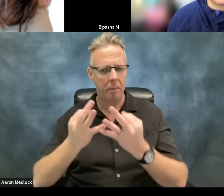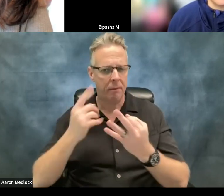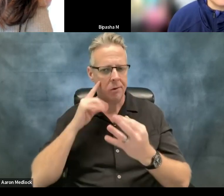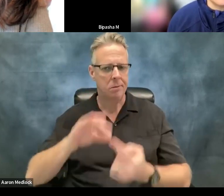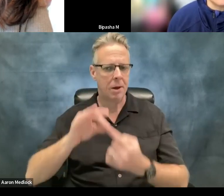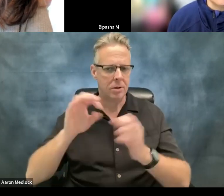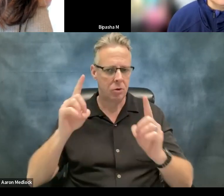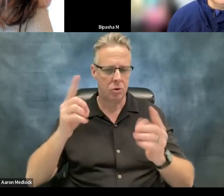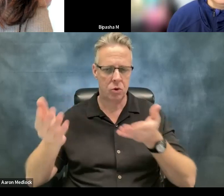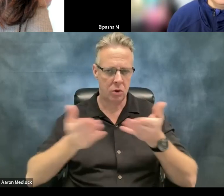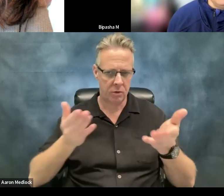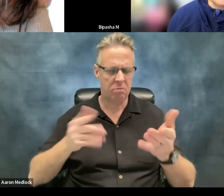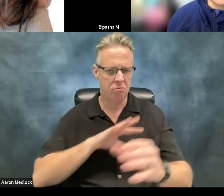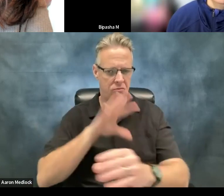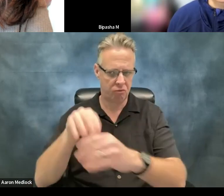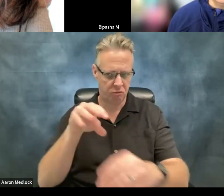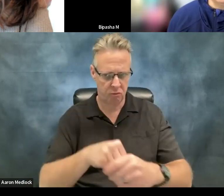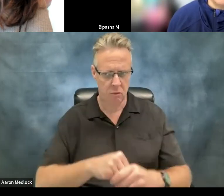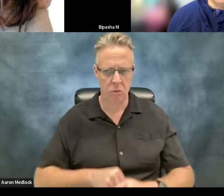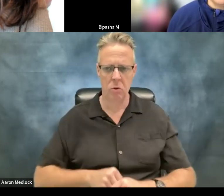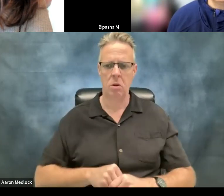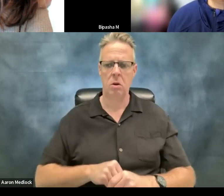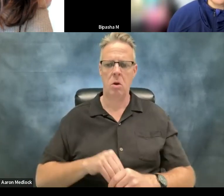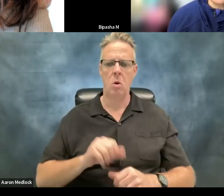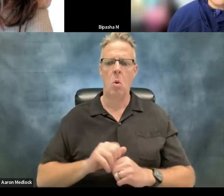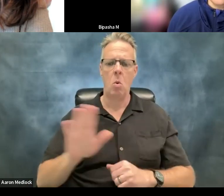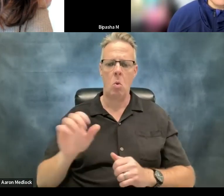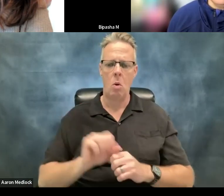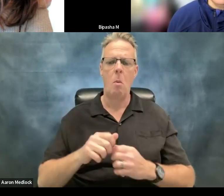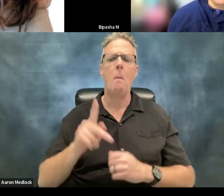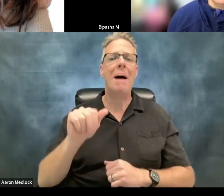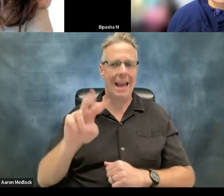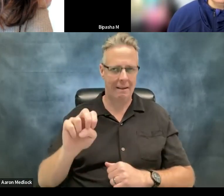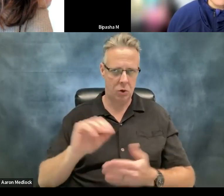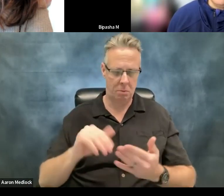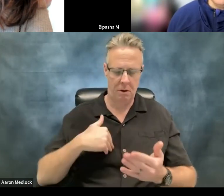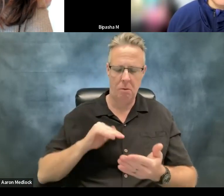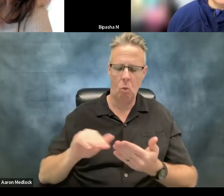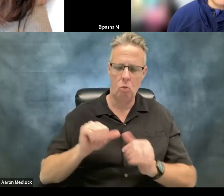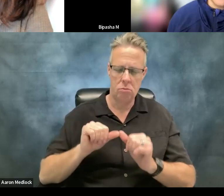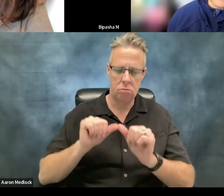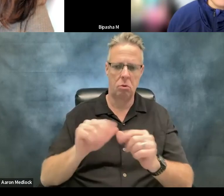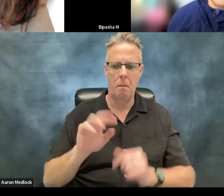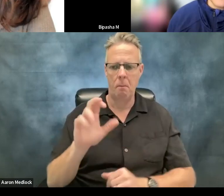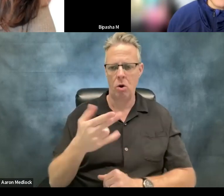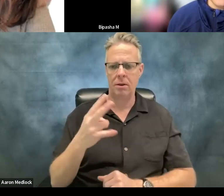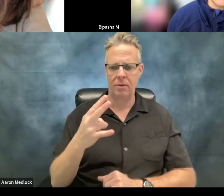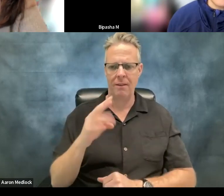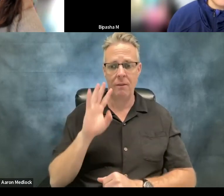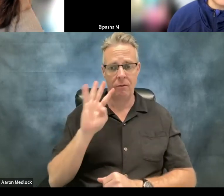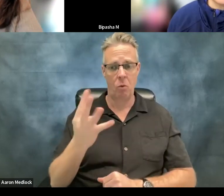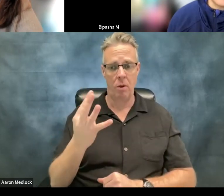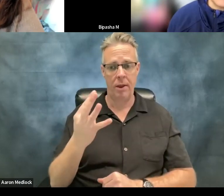education services. Her work with PAVE ends March 17th, a day before the 4th anniversary